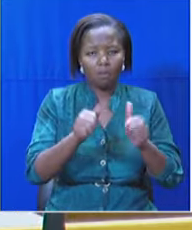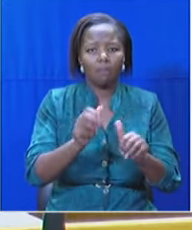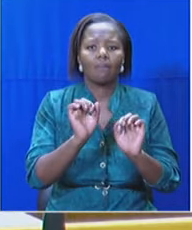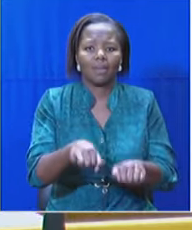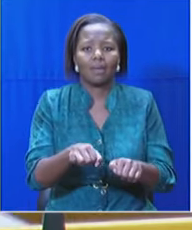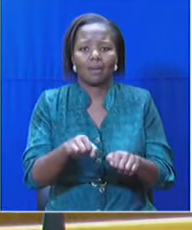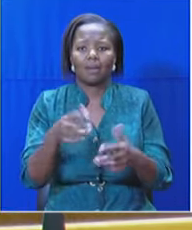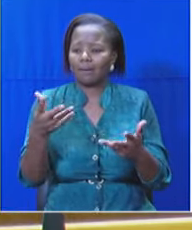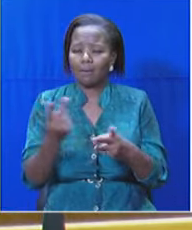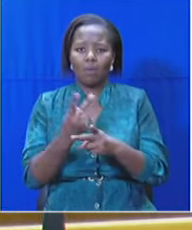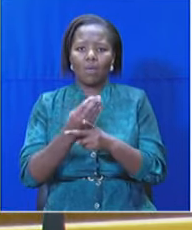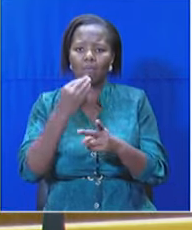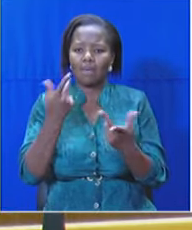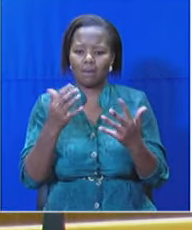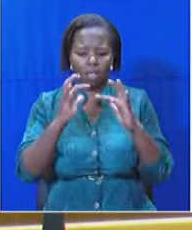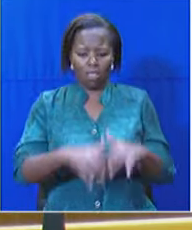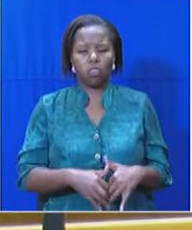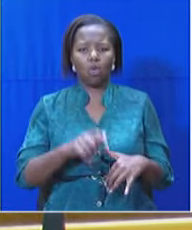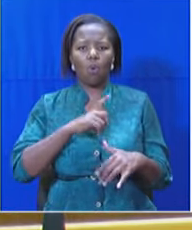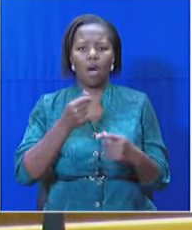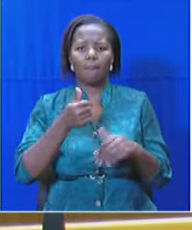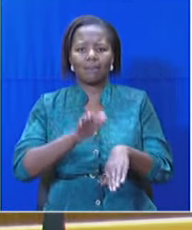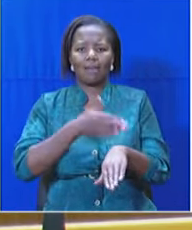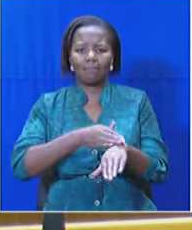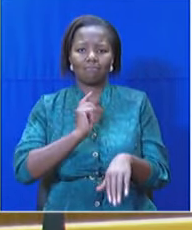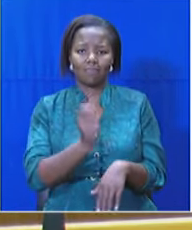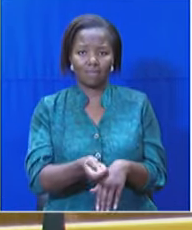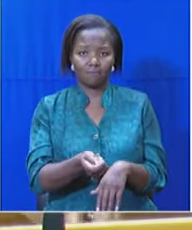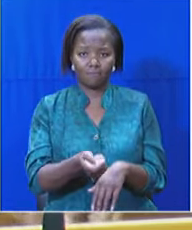fiscal dumping due to late transfer. The department has